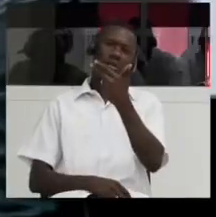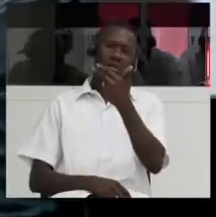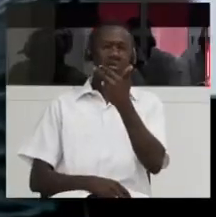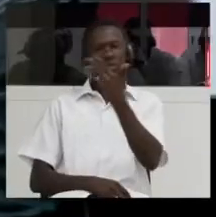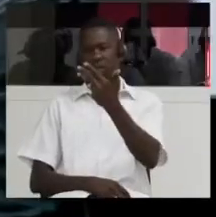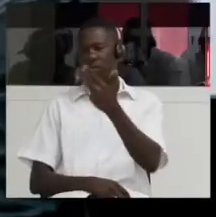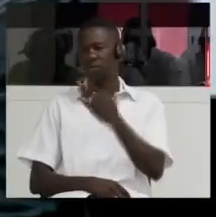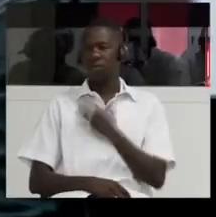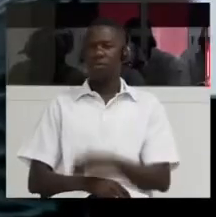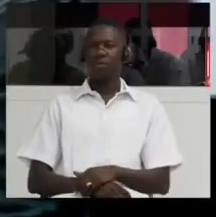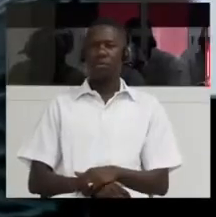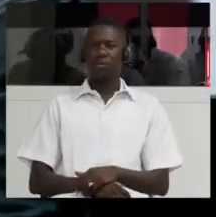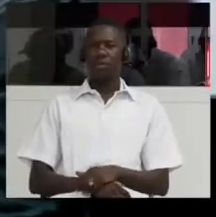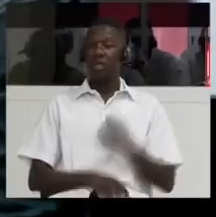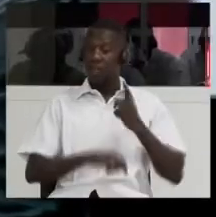at the barracks?